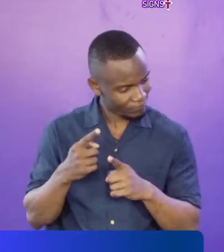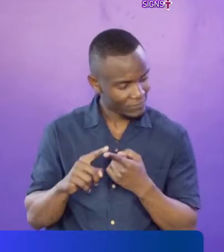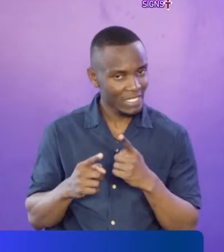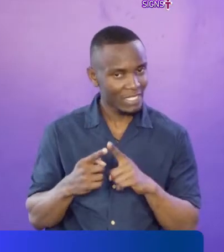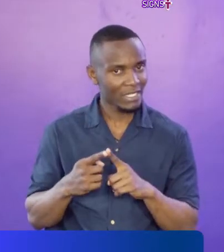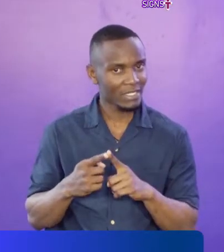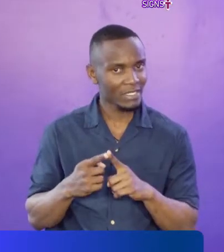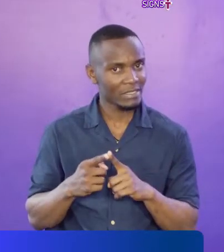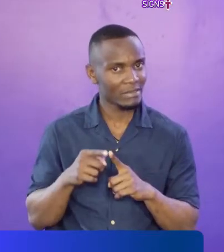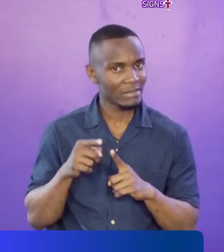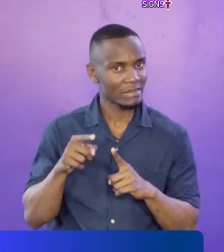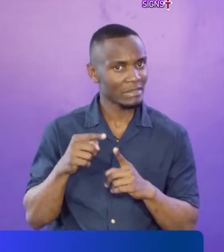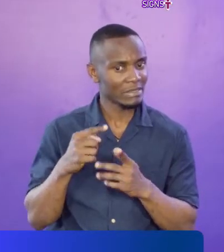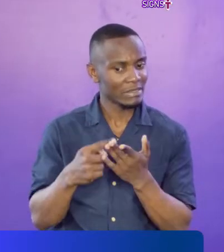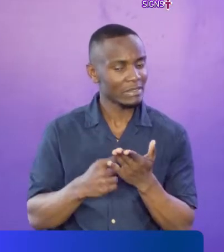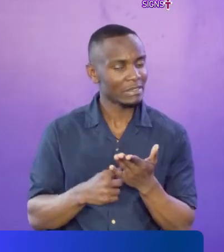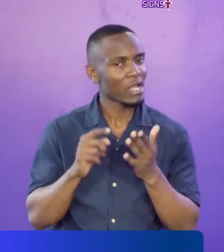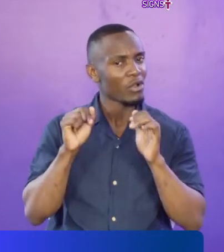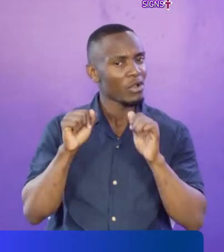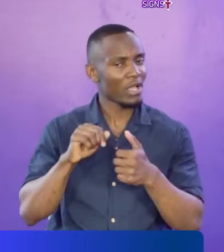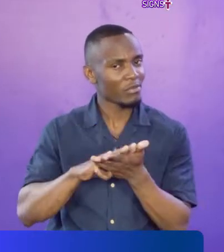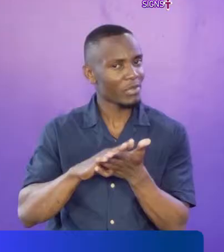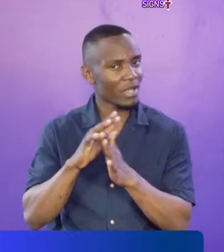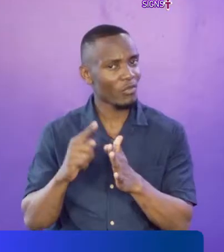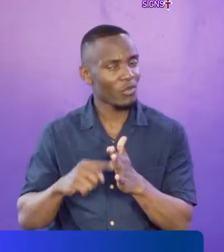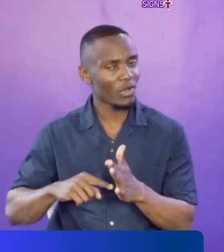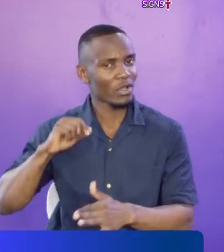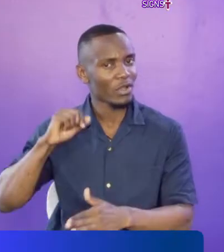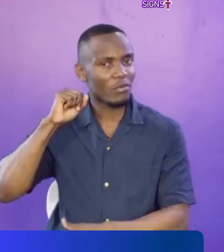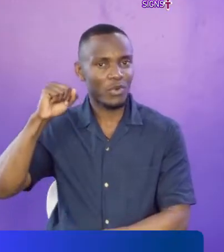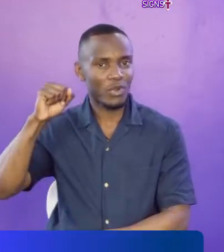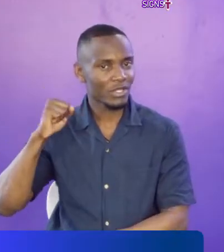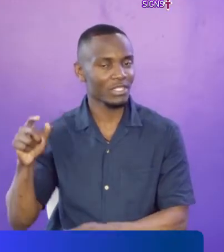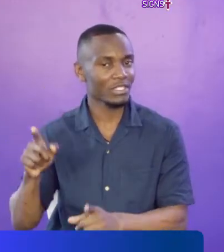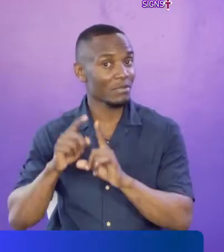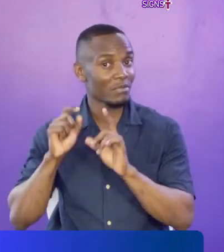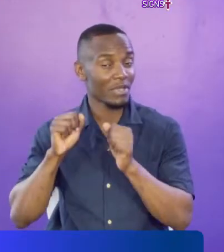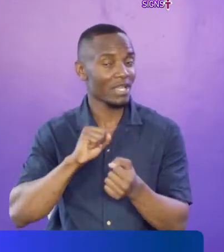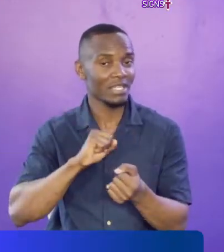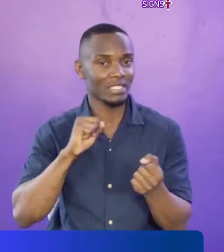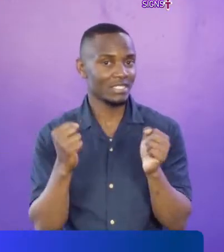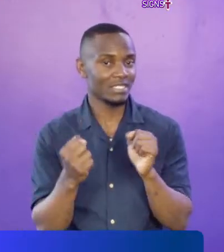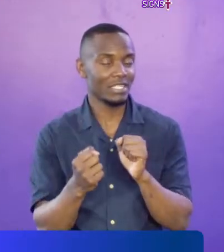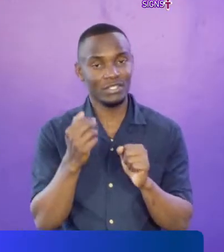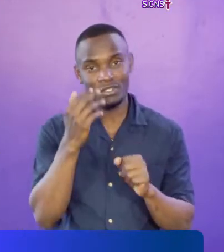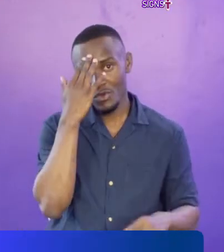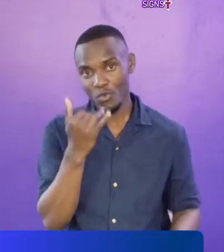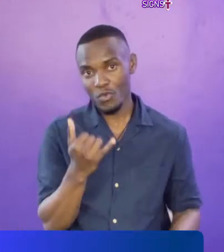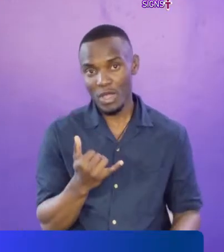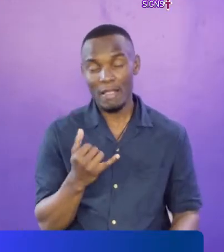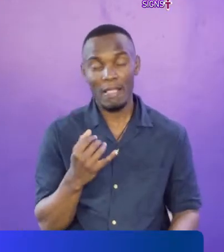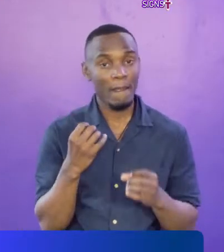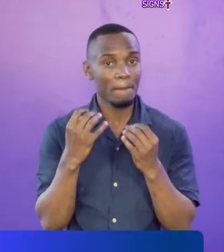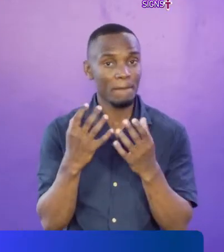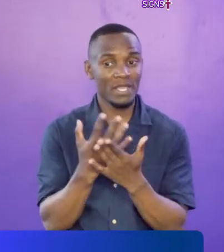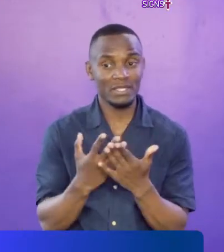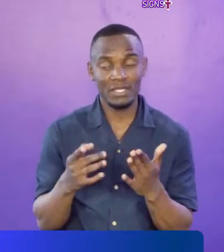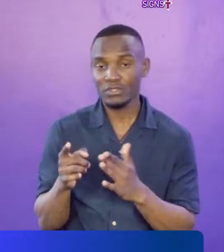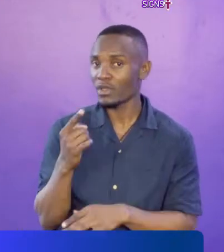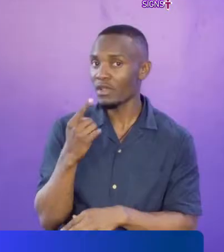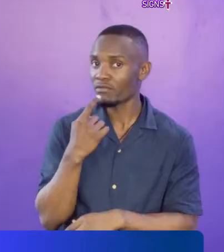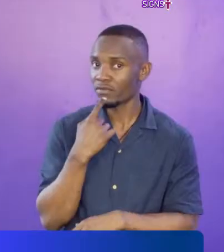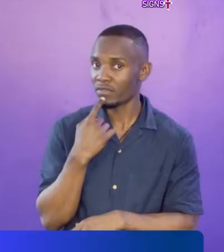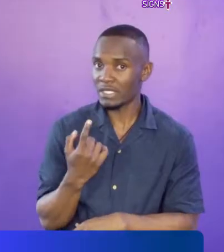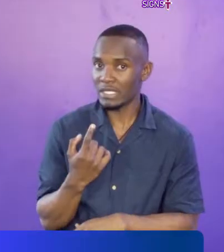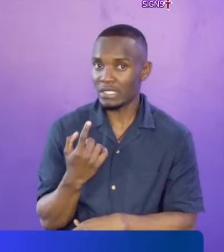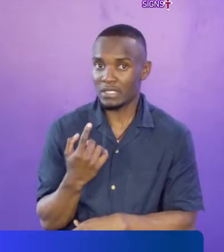could turn political, could turn, it could switch in any direction, because there are so many things that you've spoken about. Probably